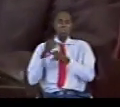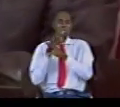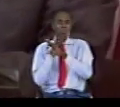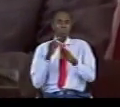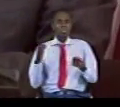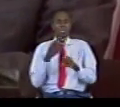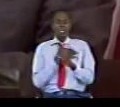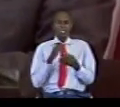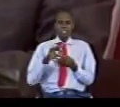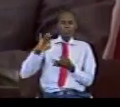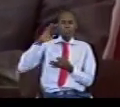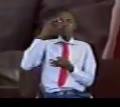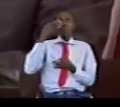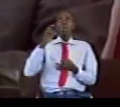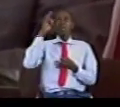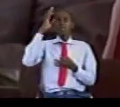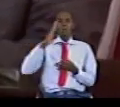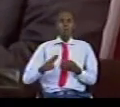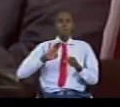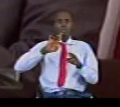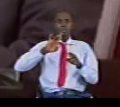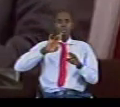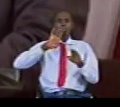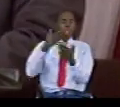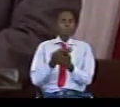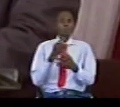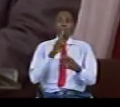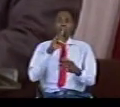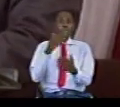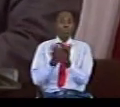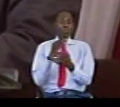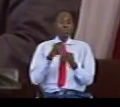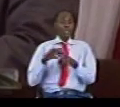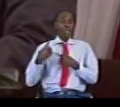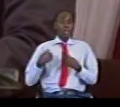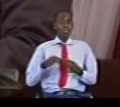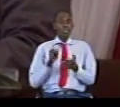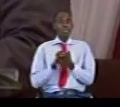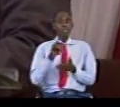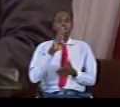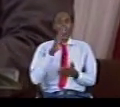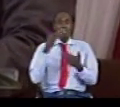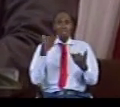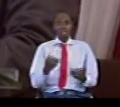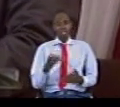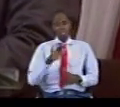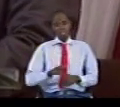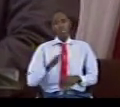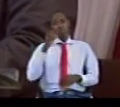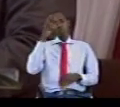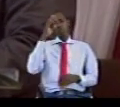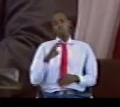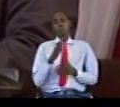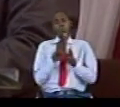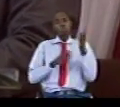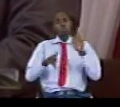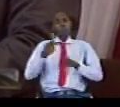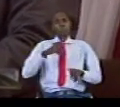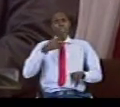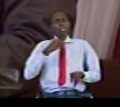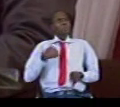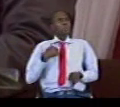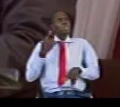bears witness in your heart, you are a child of God. Some people say, we cannot tell that we are children of